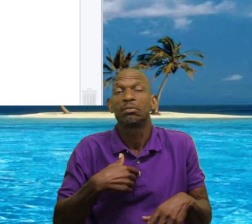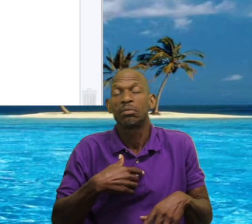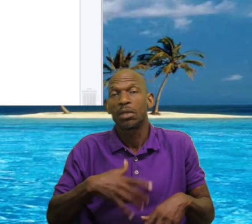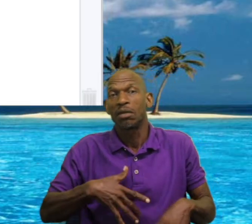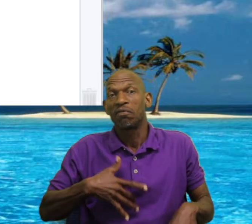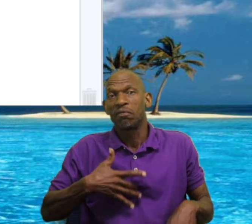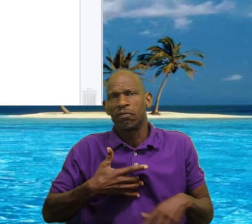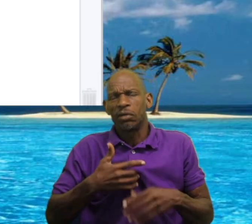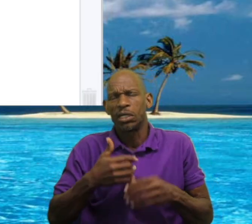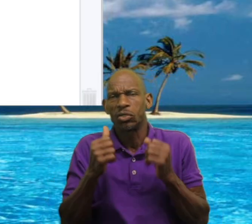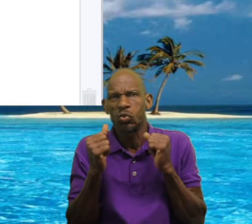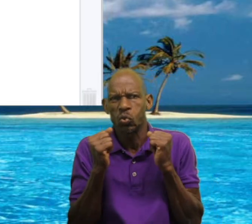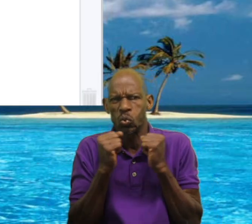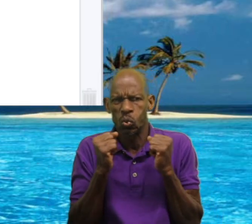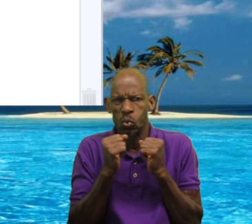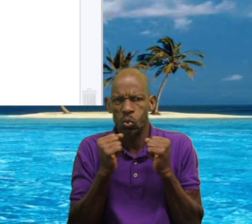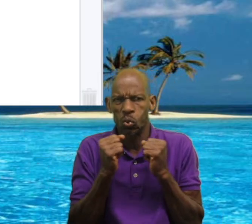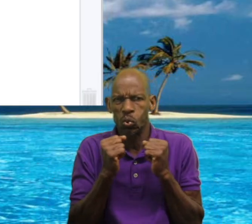I am feeling